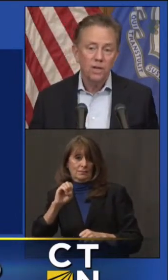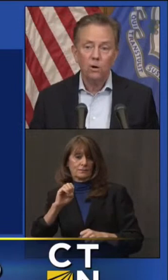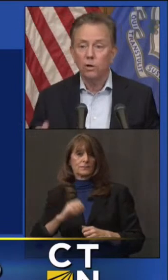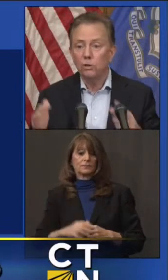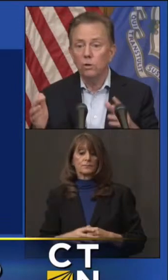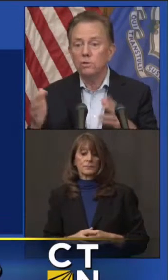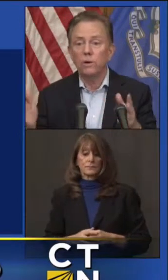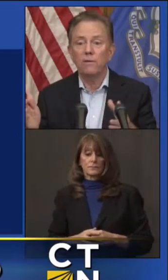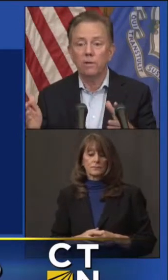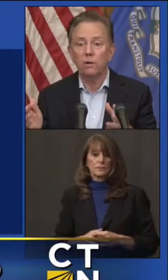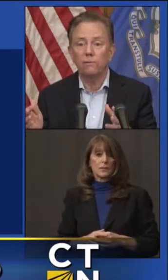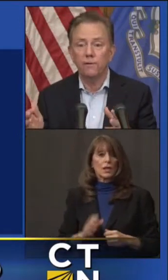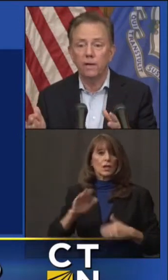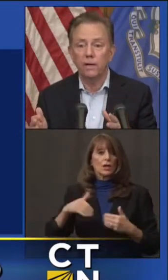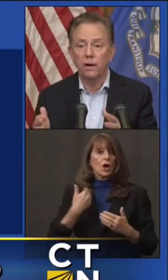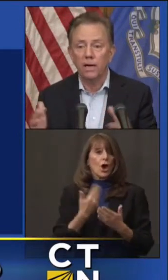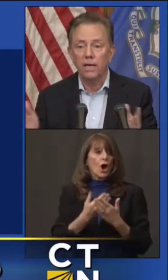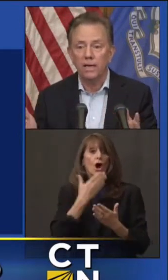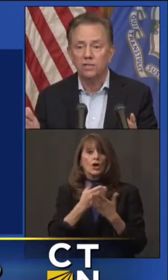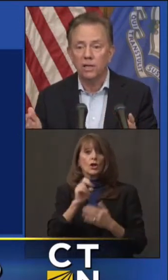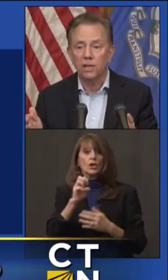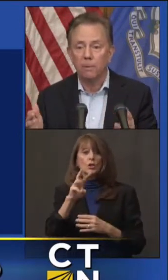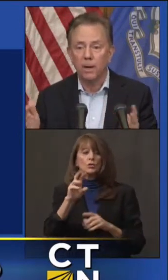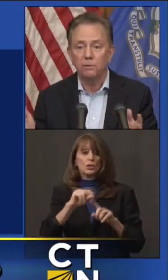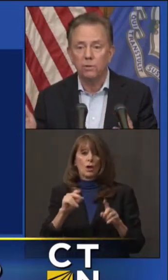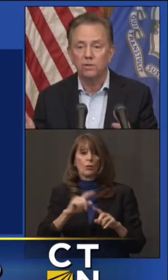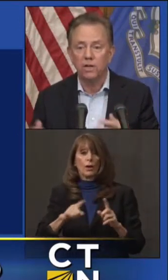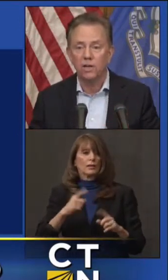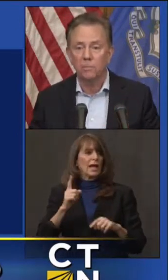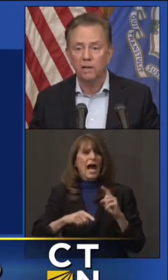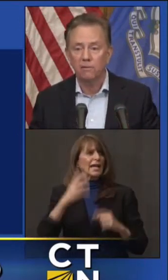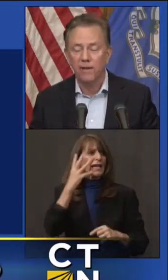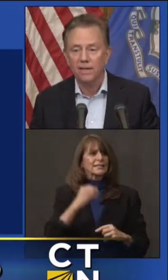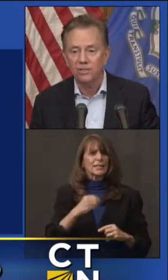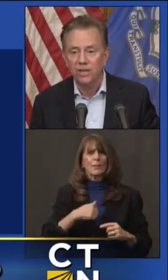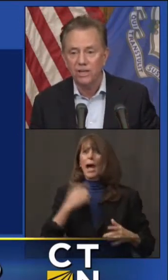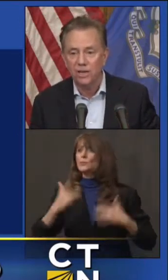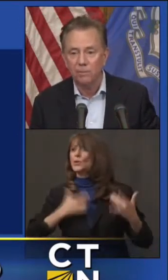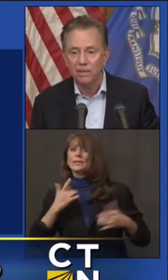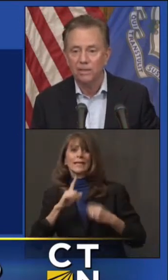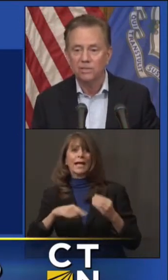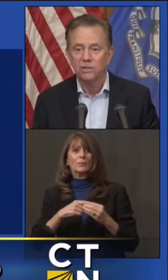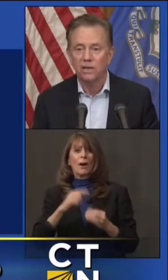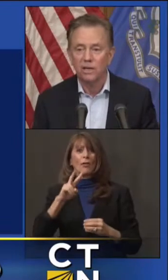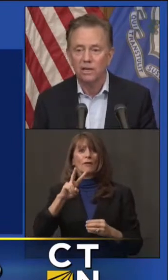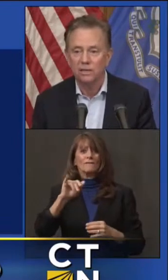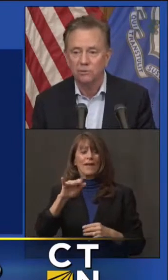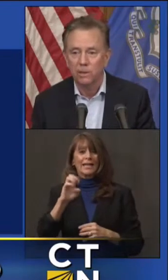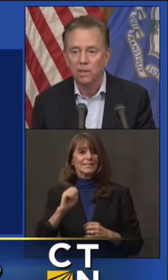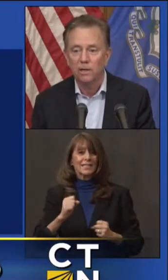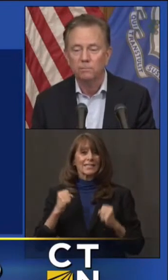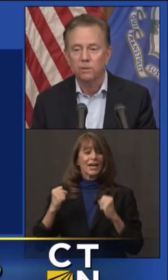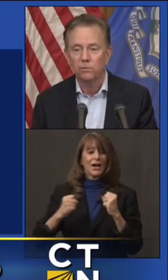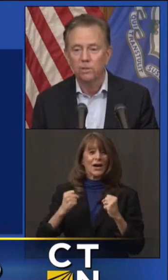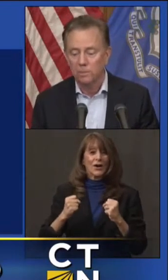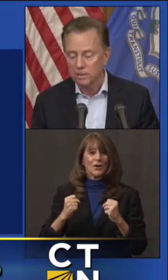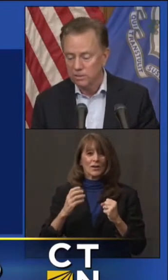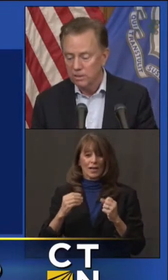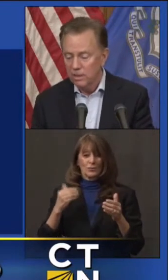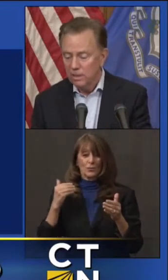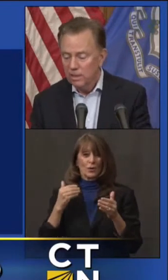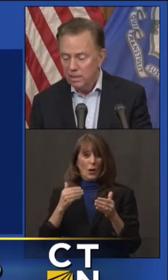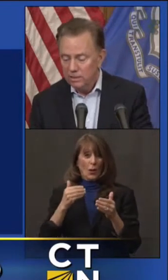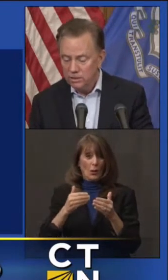It's not all good news, so I have a little fun here. I can't sleep. I'm too excited about the vaccine coming, they say as we lead up to